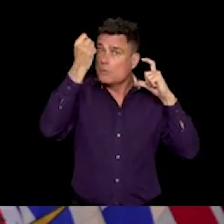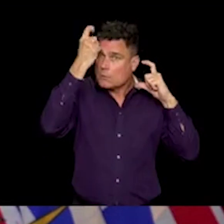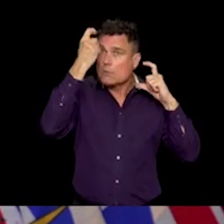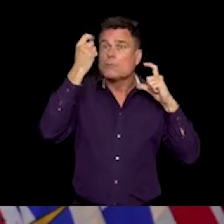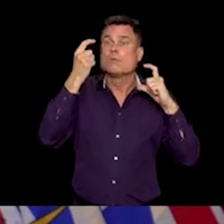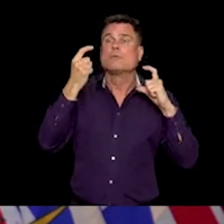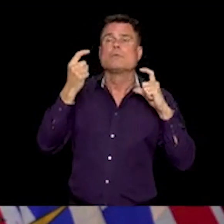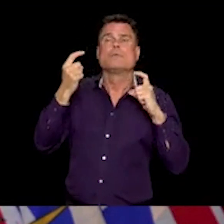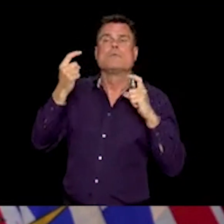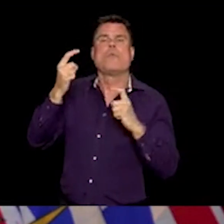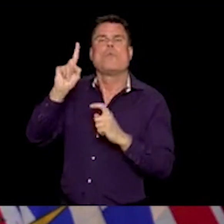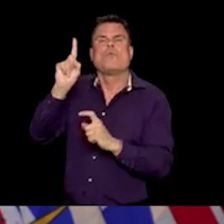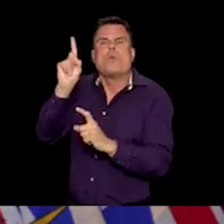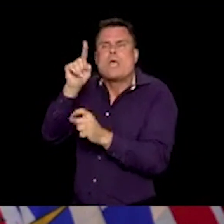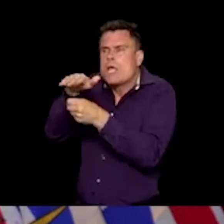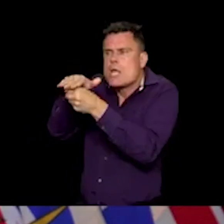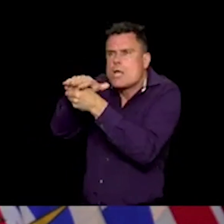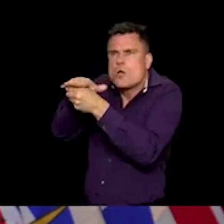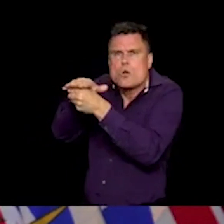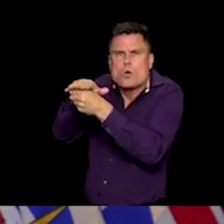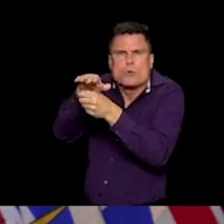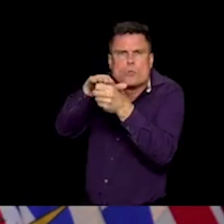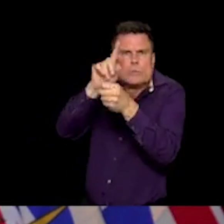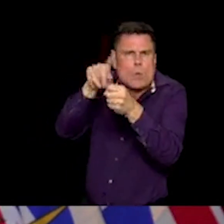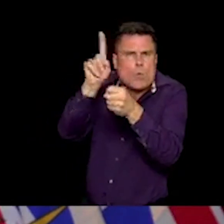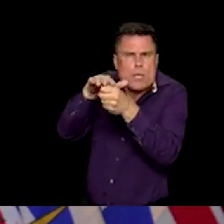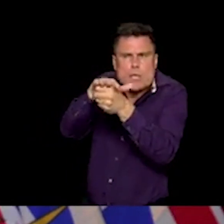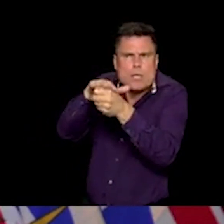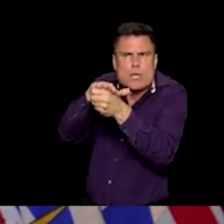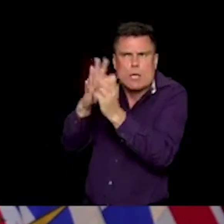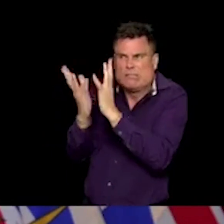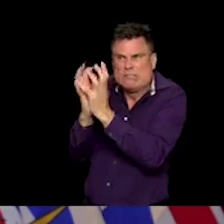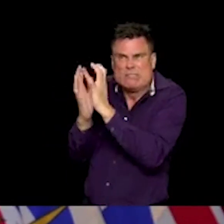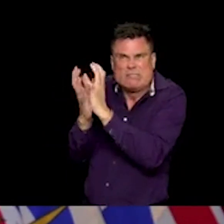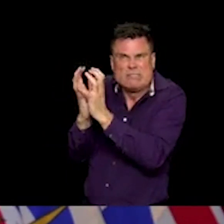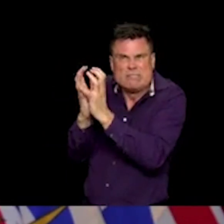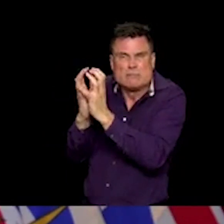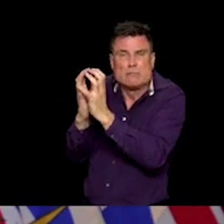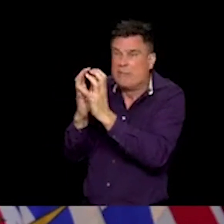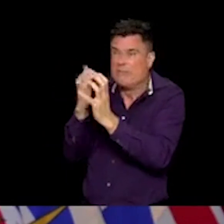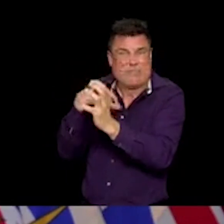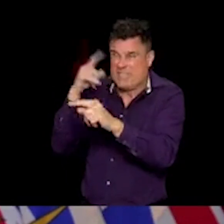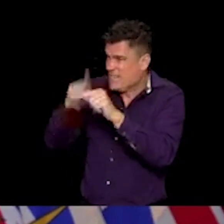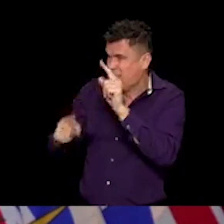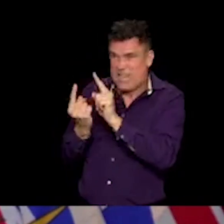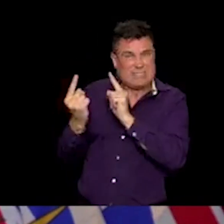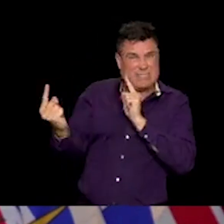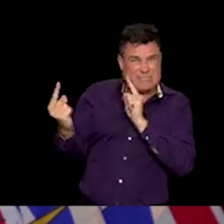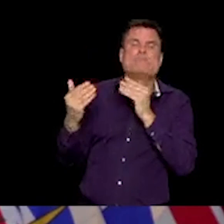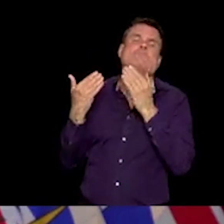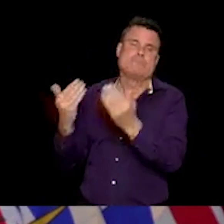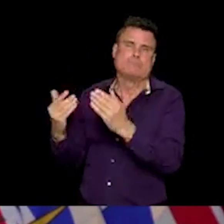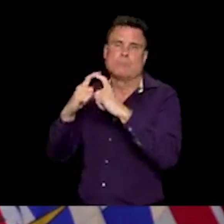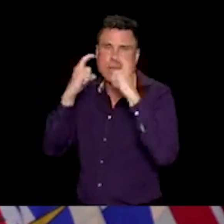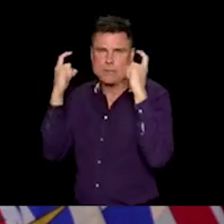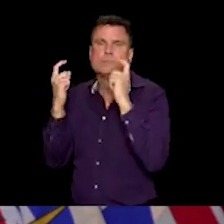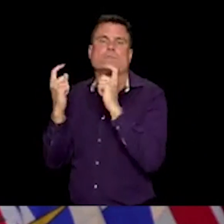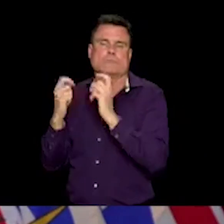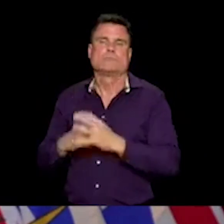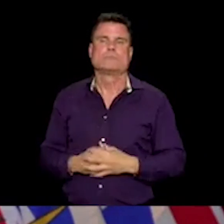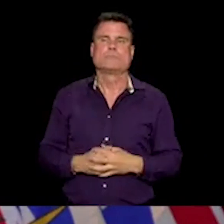own droplets from going into surfaces around us. And really it's a measure of being polite and respect for others. And in